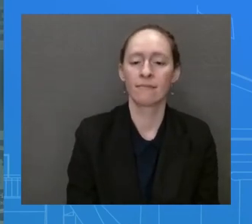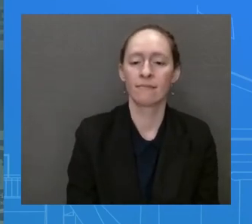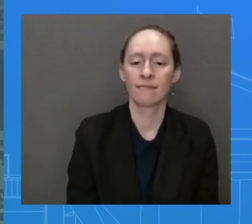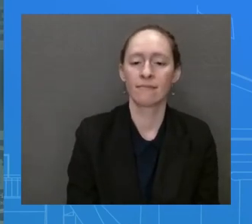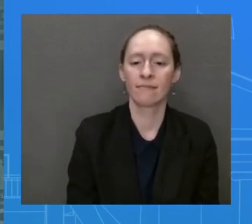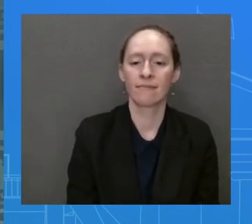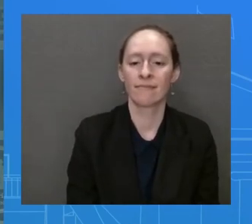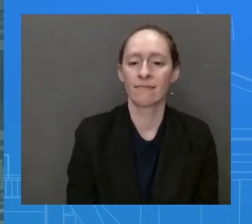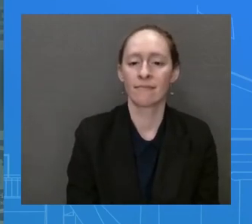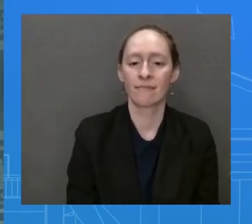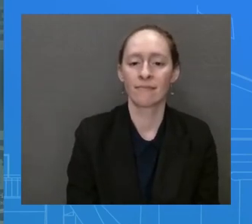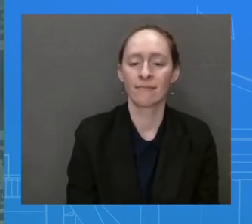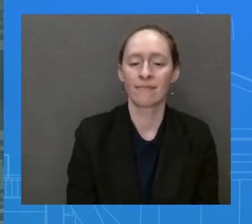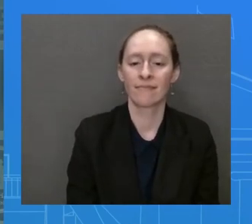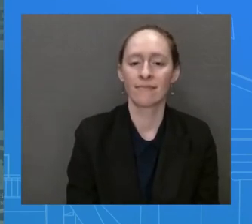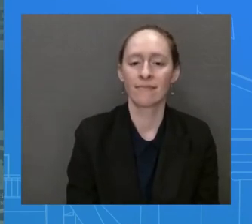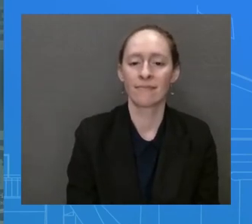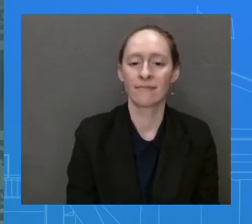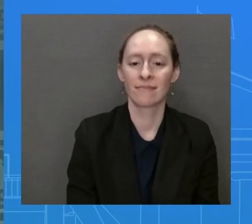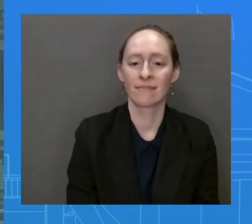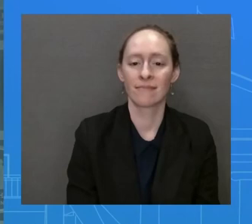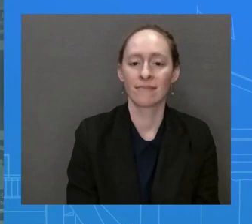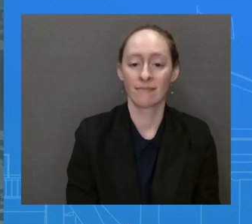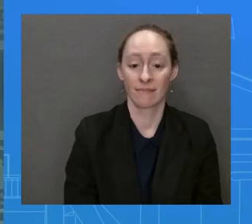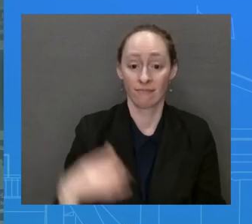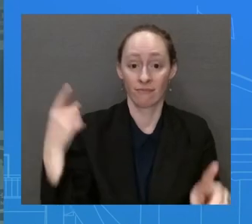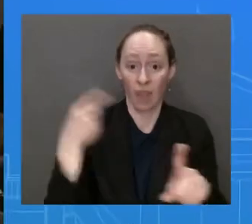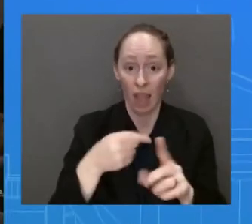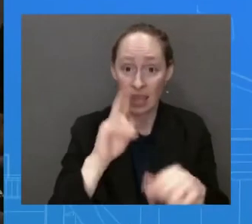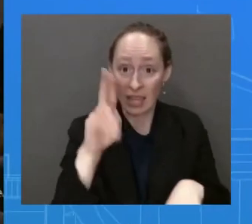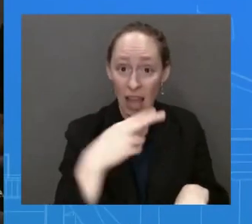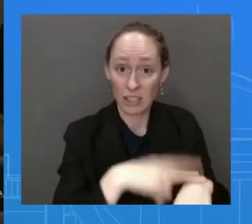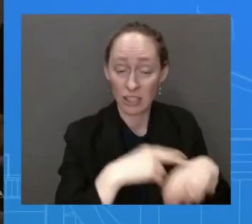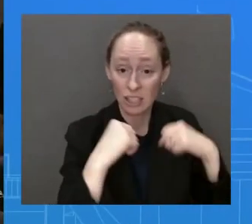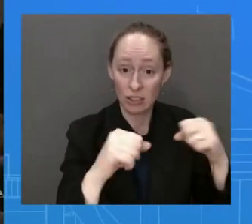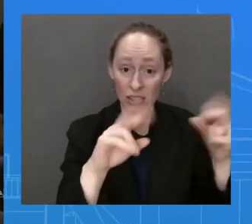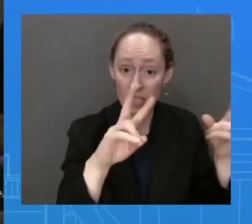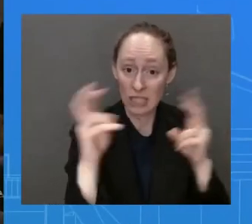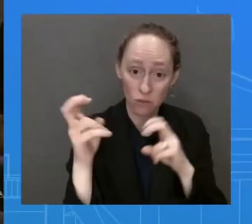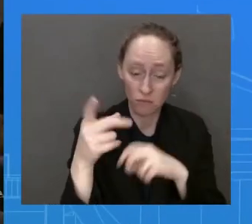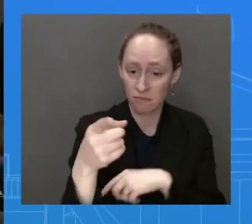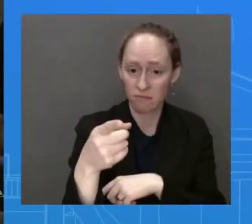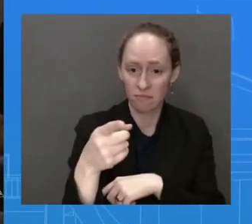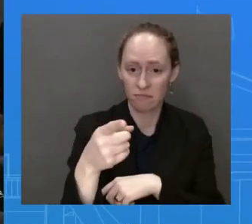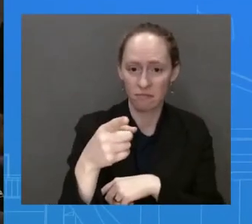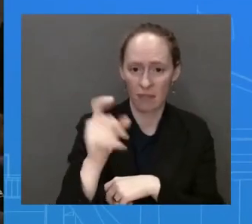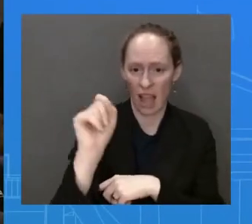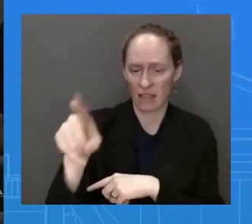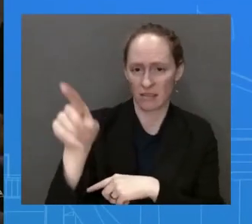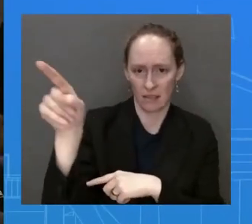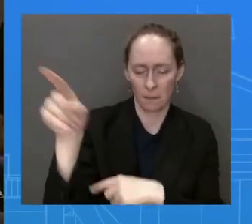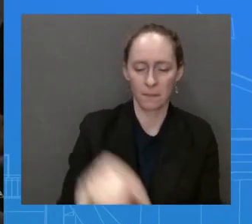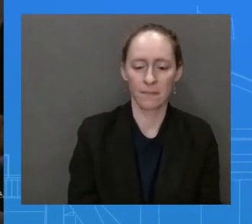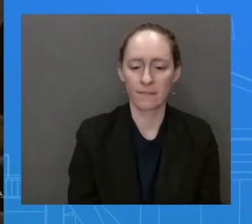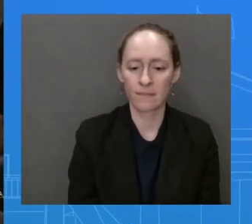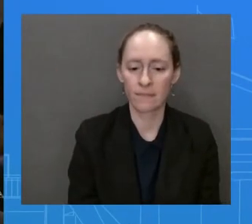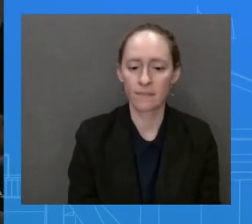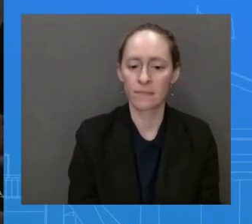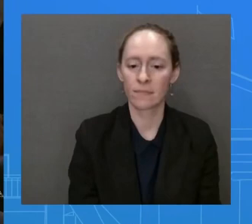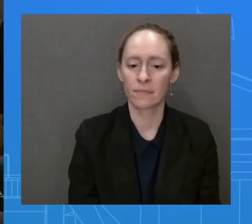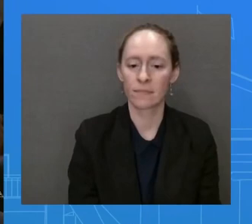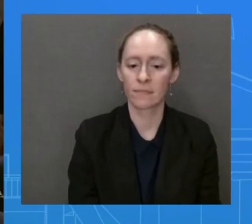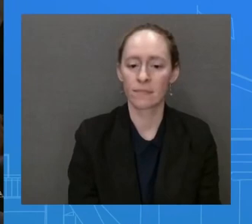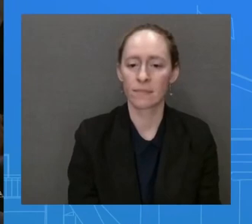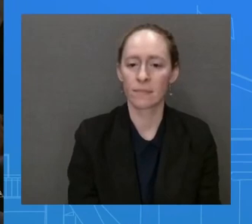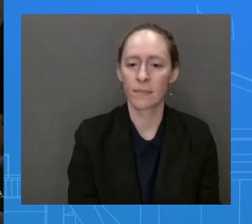security affairs, and so I would refer you to them. I'd probably follow up with your National Security Council friends. Okay, on the